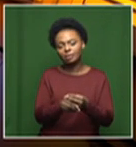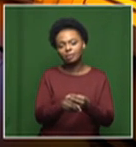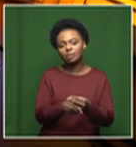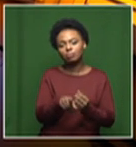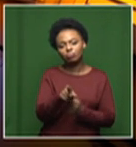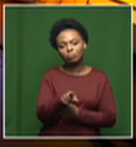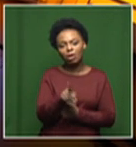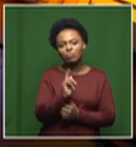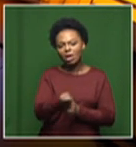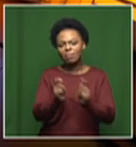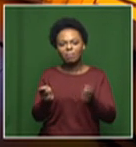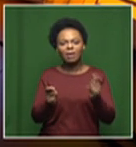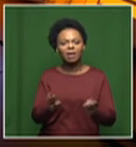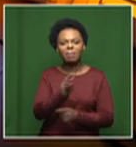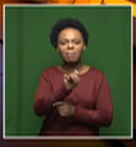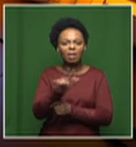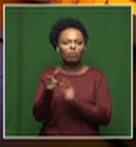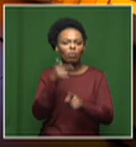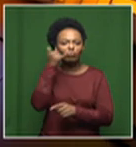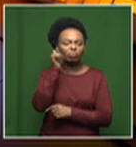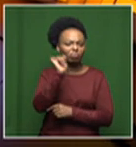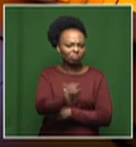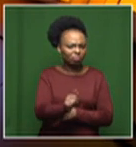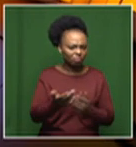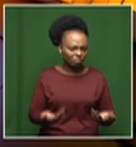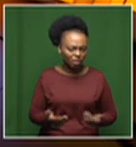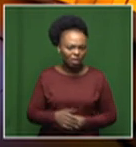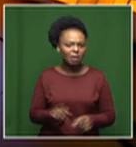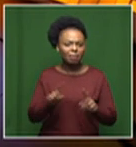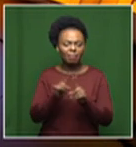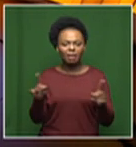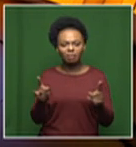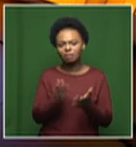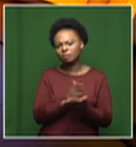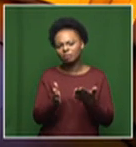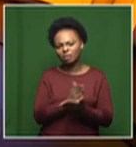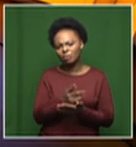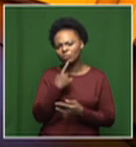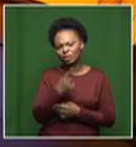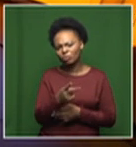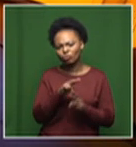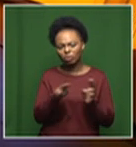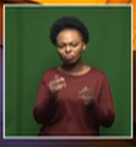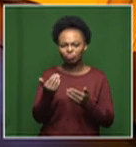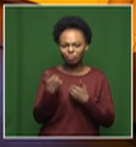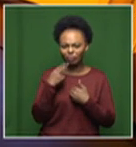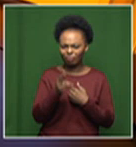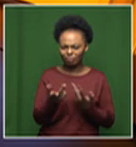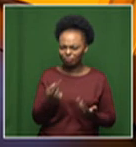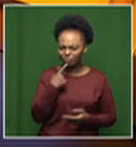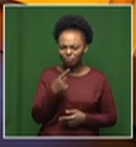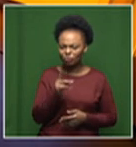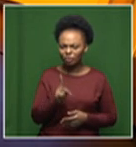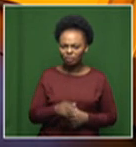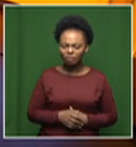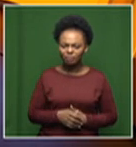are safe, secure and convenient, isn't it? But they are not necessarily fallible. Tell us what you mean by that. Okay,